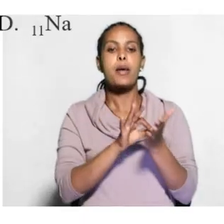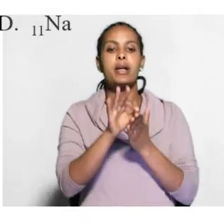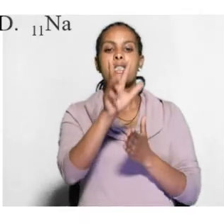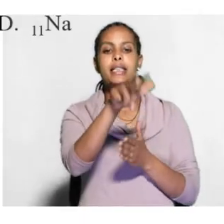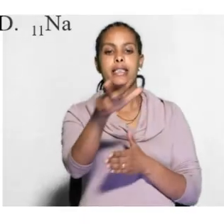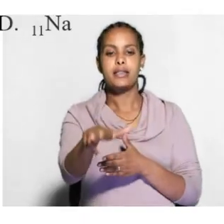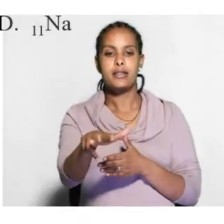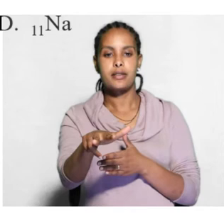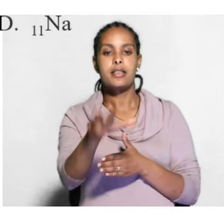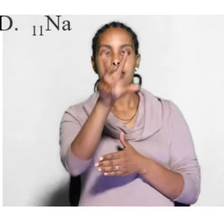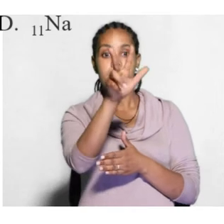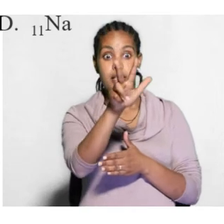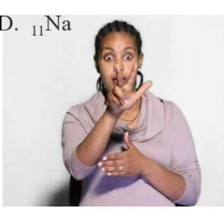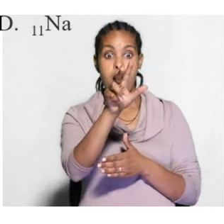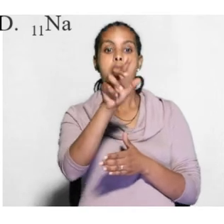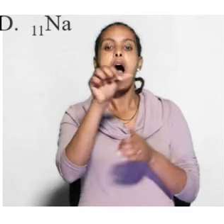33.